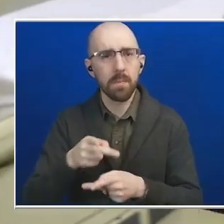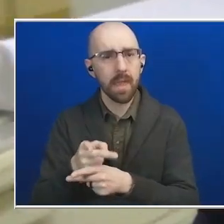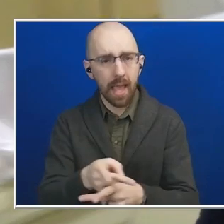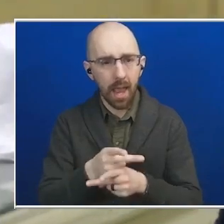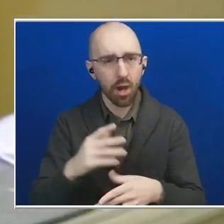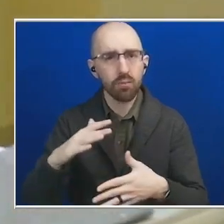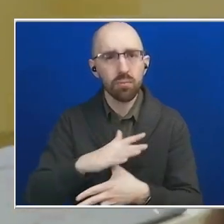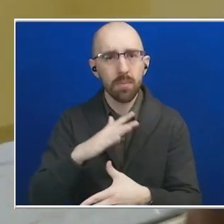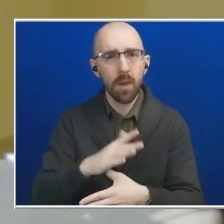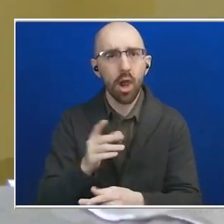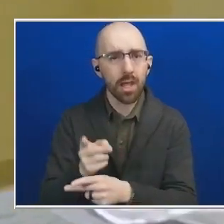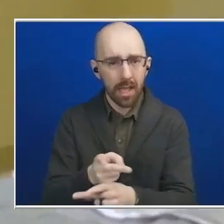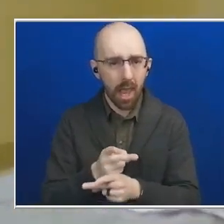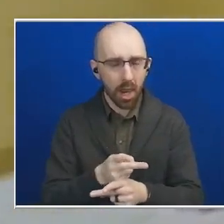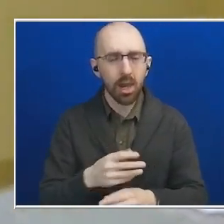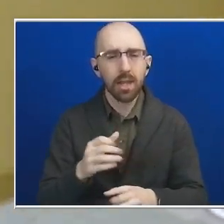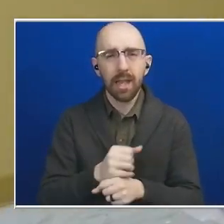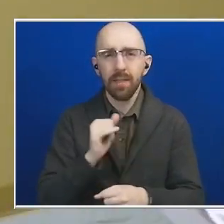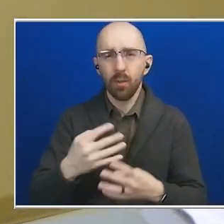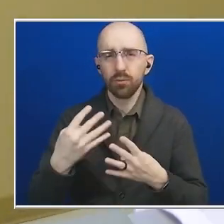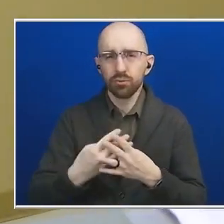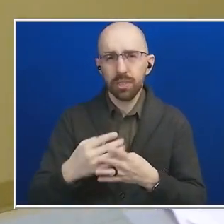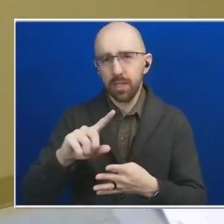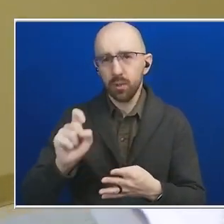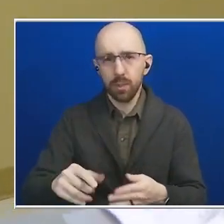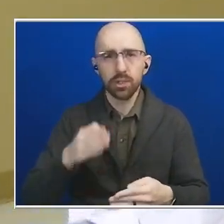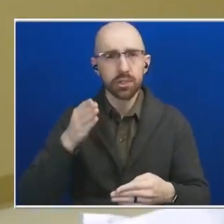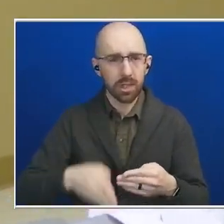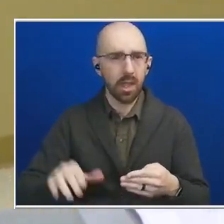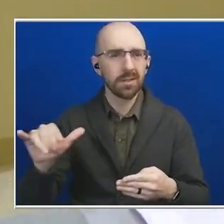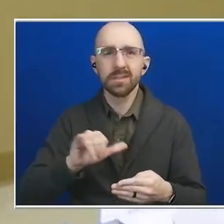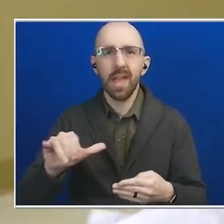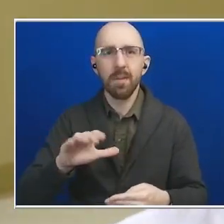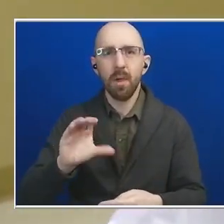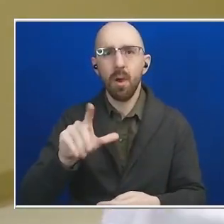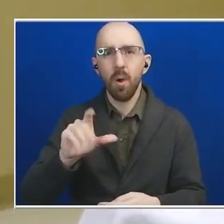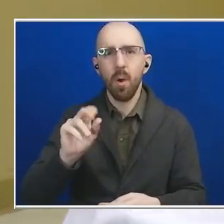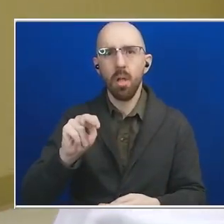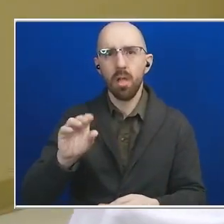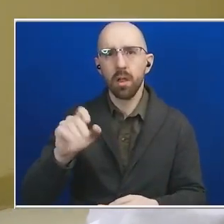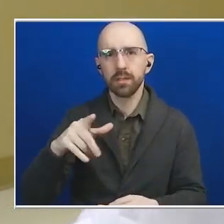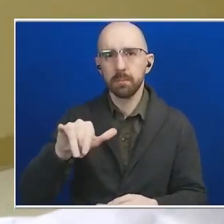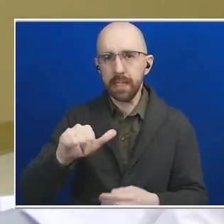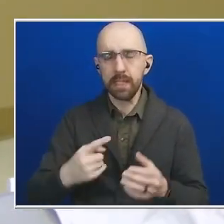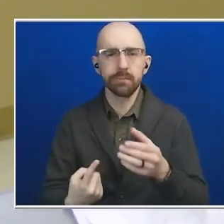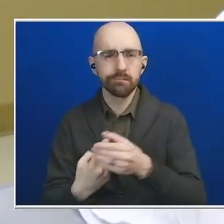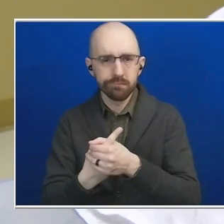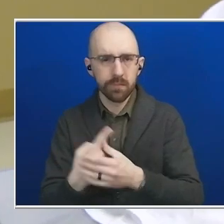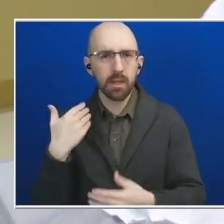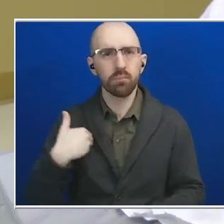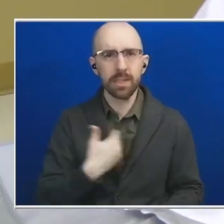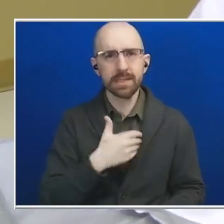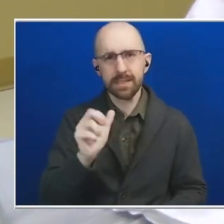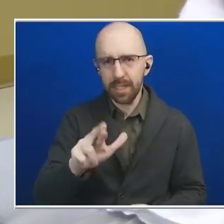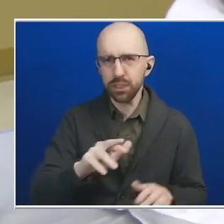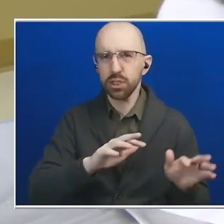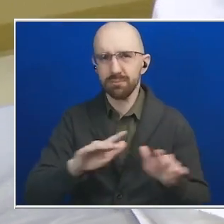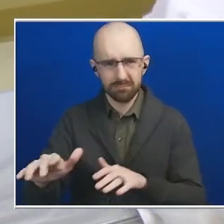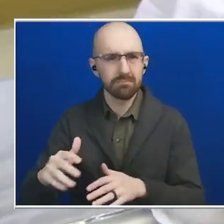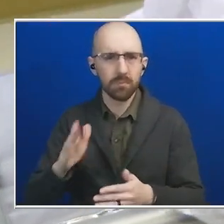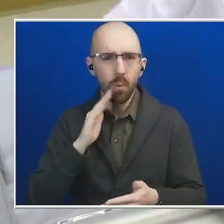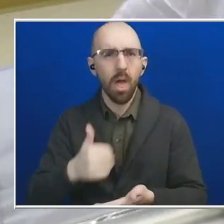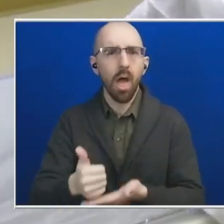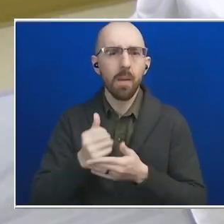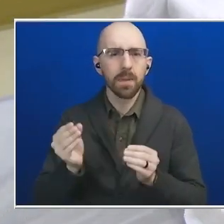you to get those screening questions done, just like they would do for a colonoscopy, for breast cancer, for whatnot. And I think that will help us get into more programs for lung